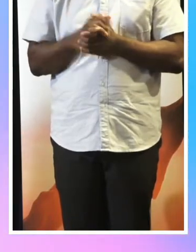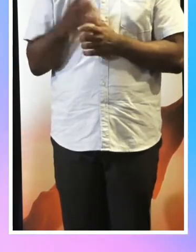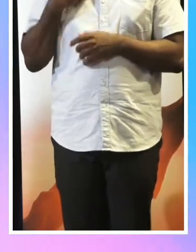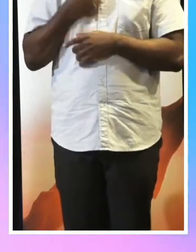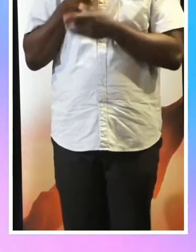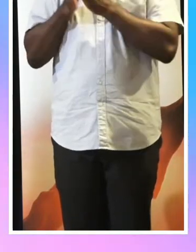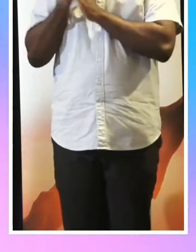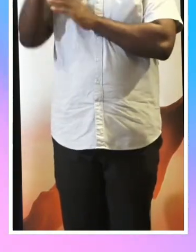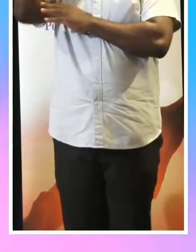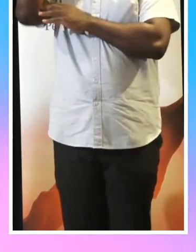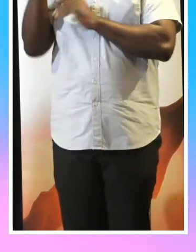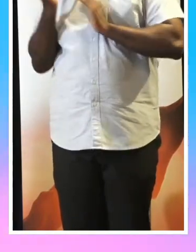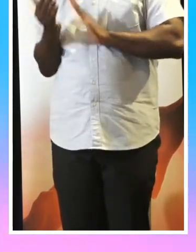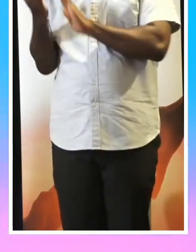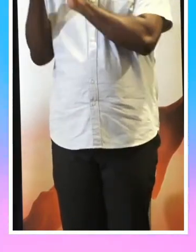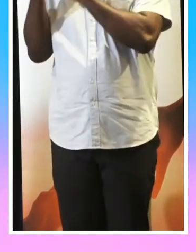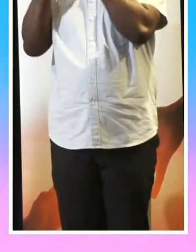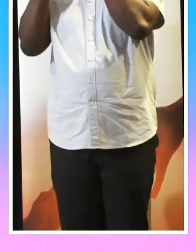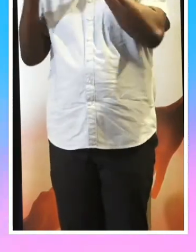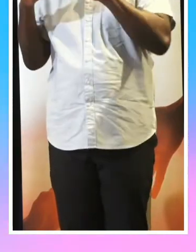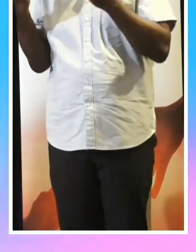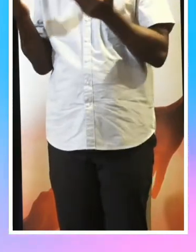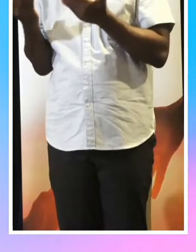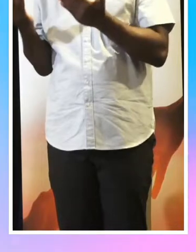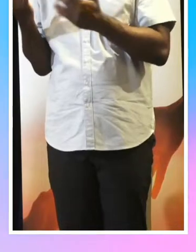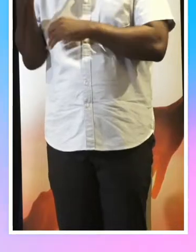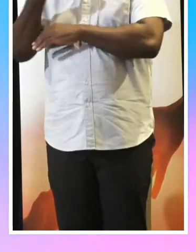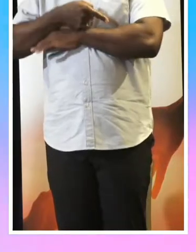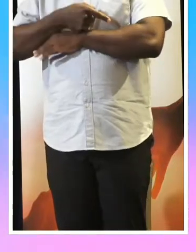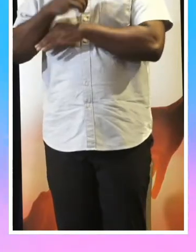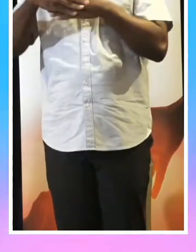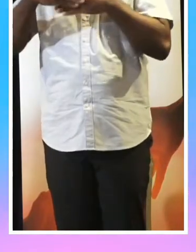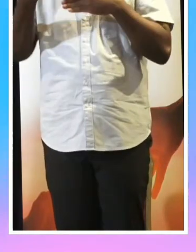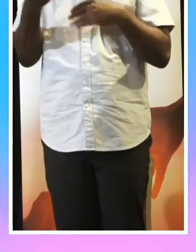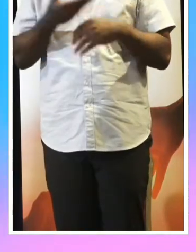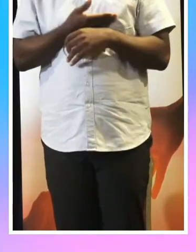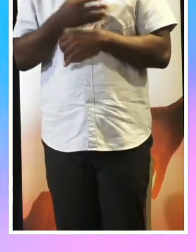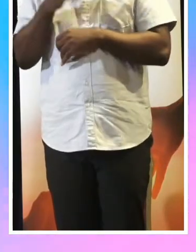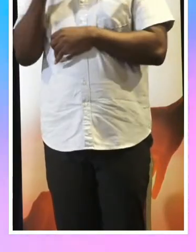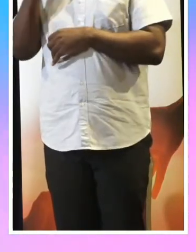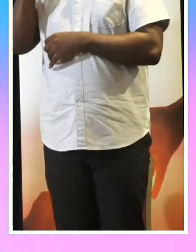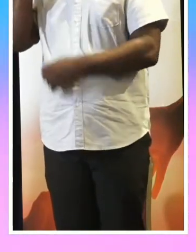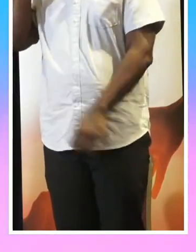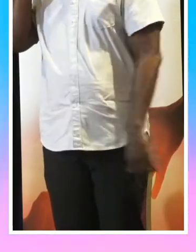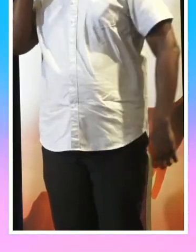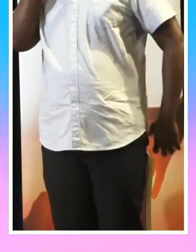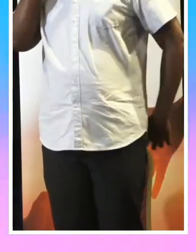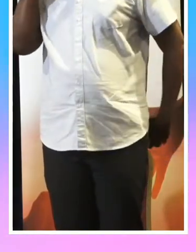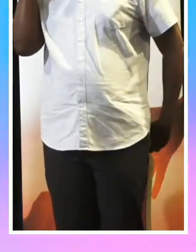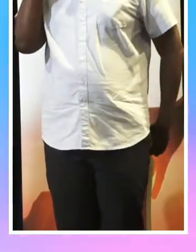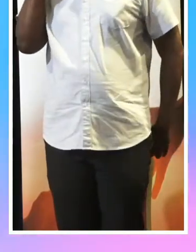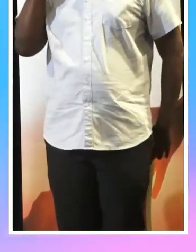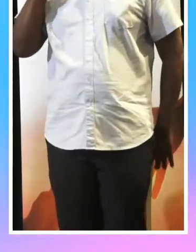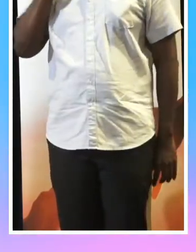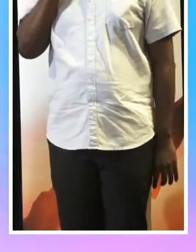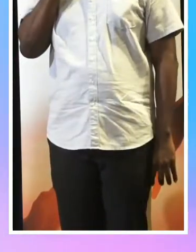and blessing upon this evening's proceedings, and I invite Ms. Yvette Lane Walker to do